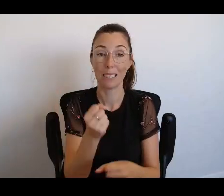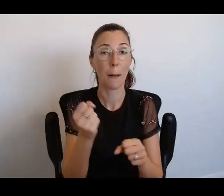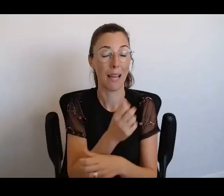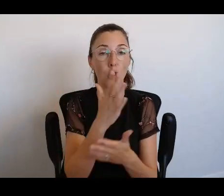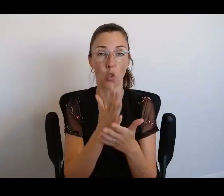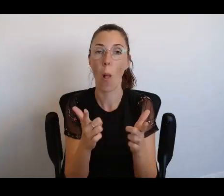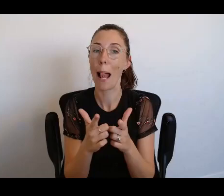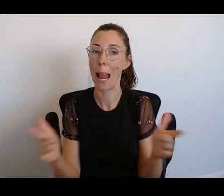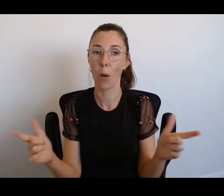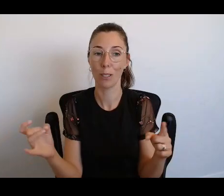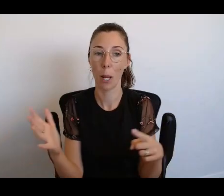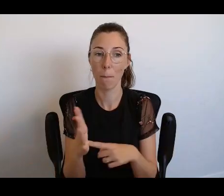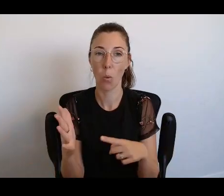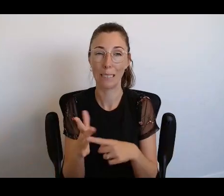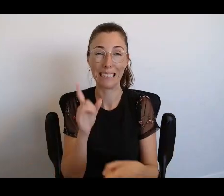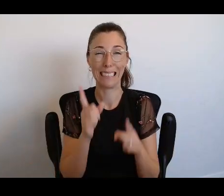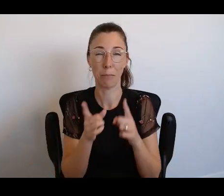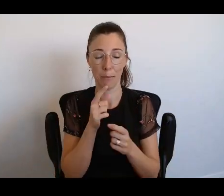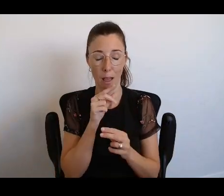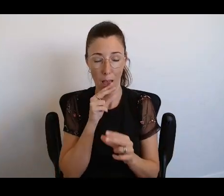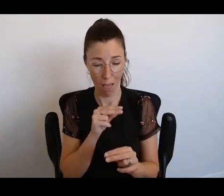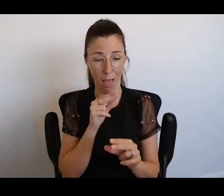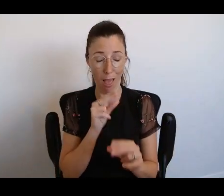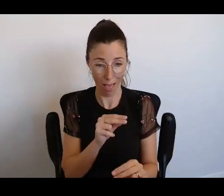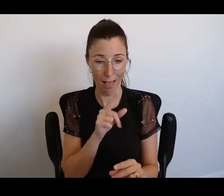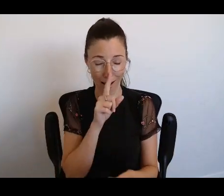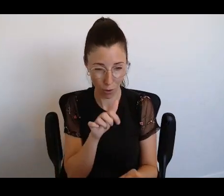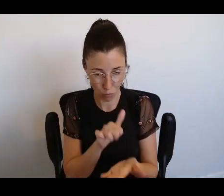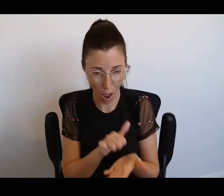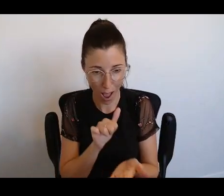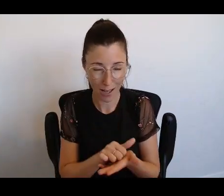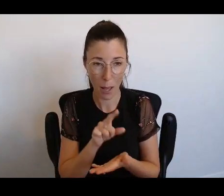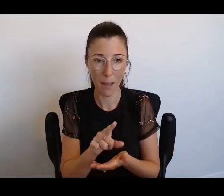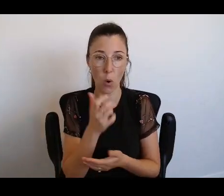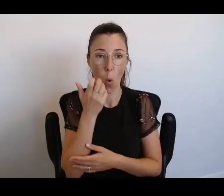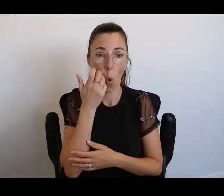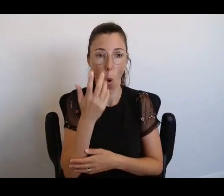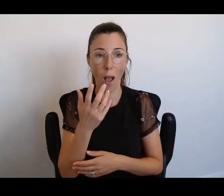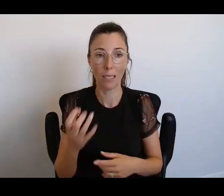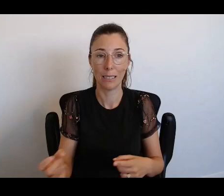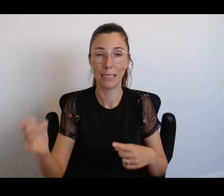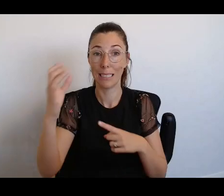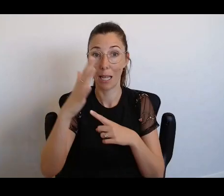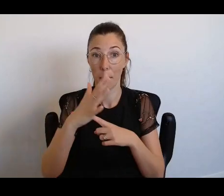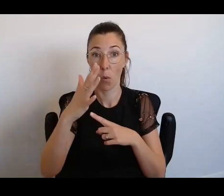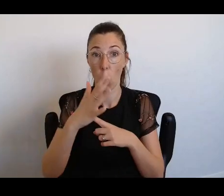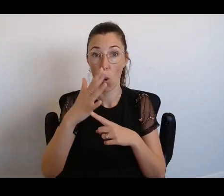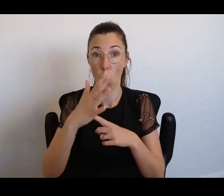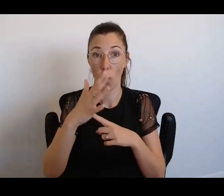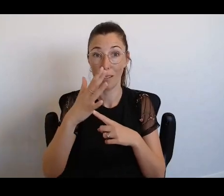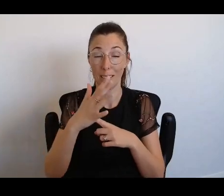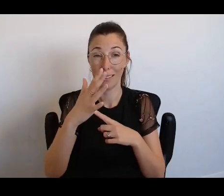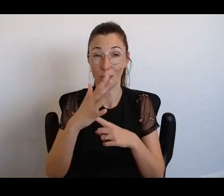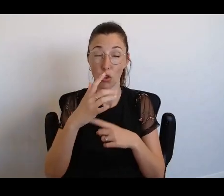and sometimes we trip up, but it's always so important in terms of respect to try.